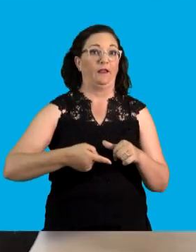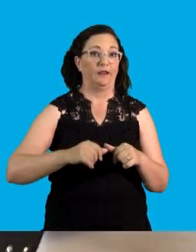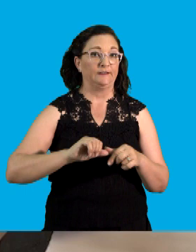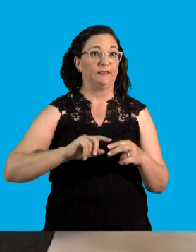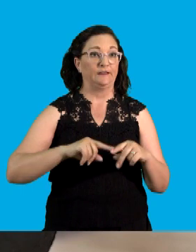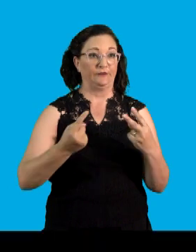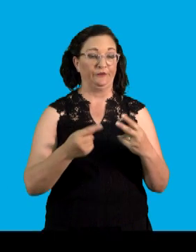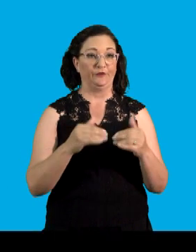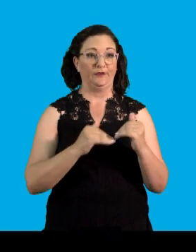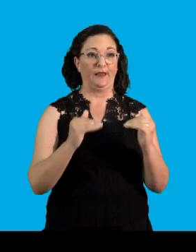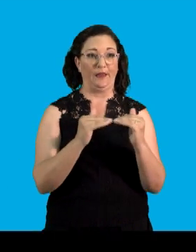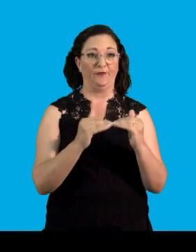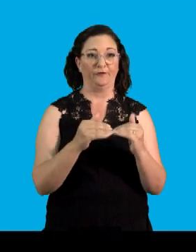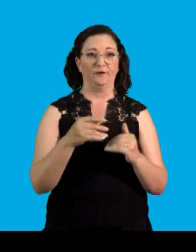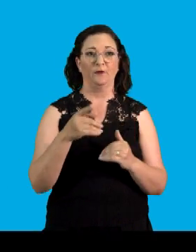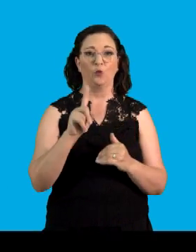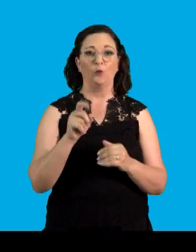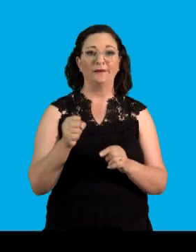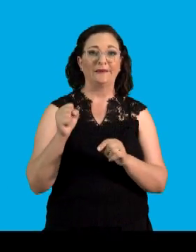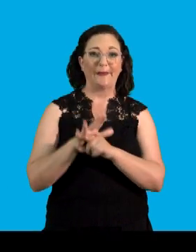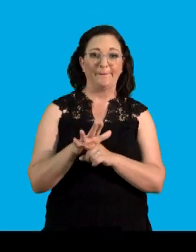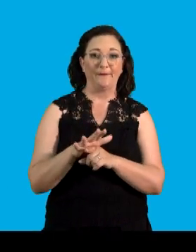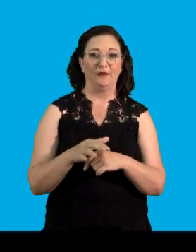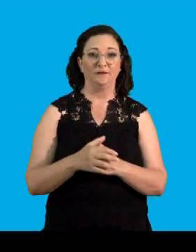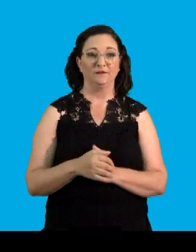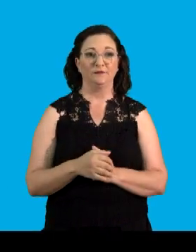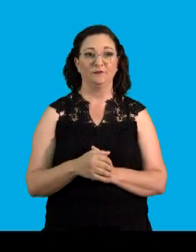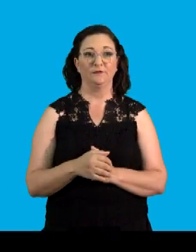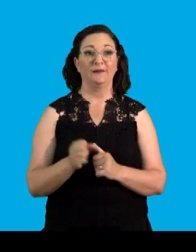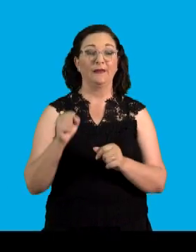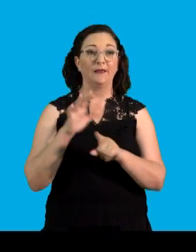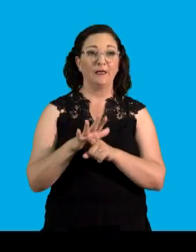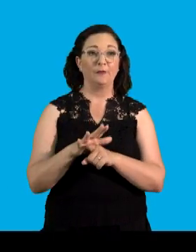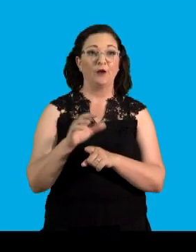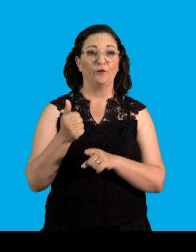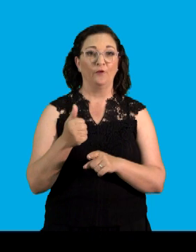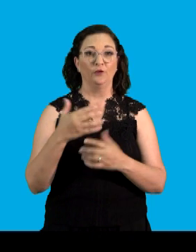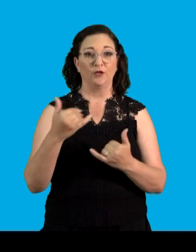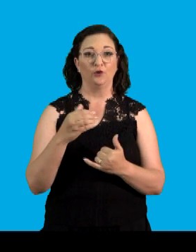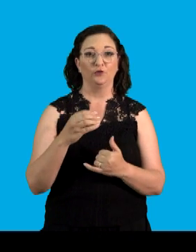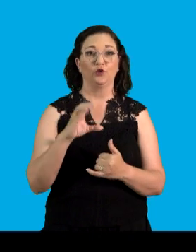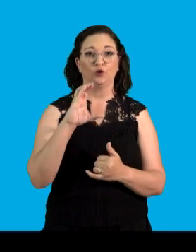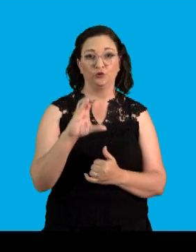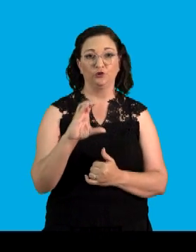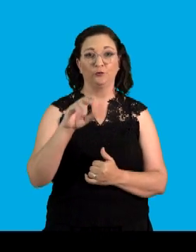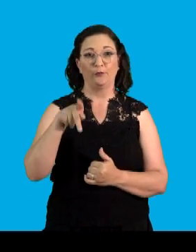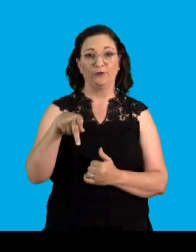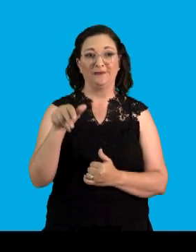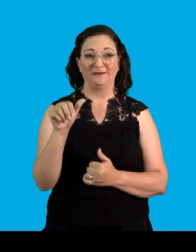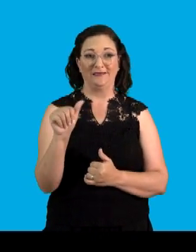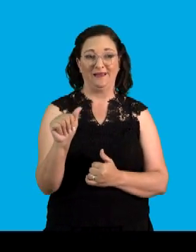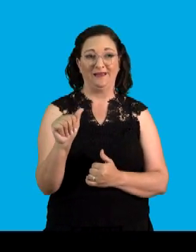now. Evaluate the impact. Don't forget what we mean by impact. The impact of the Consumer Protection